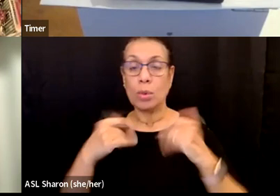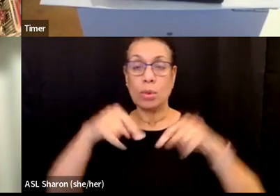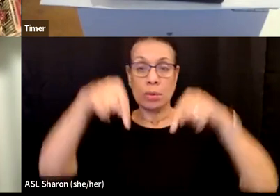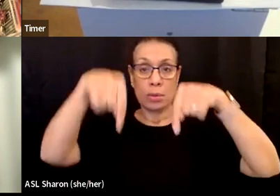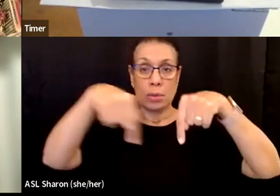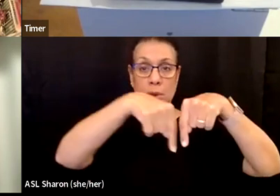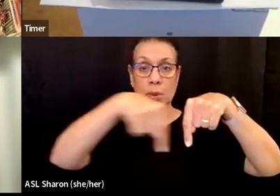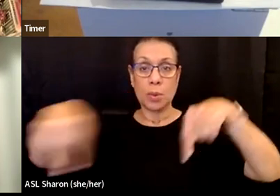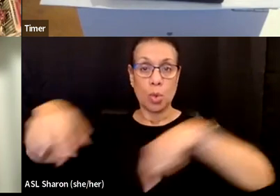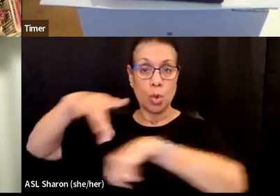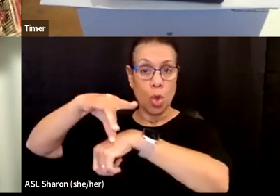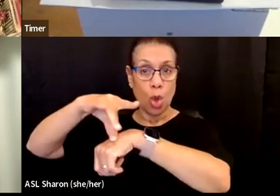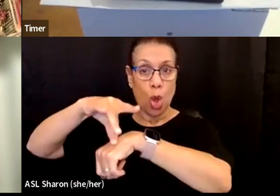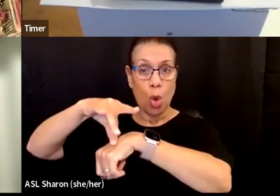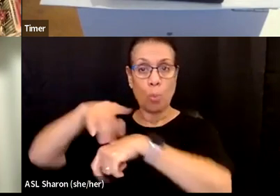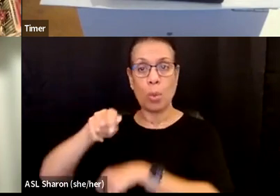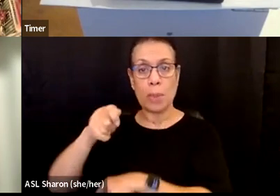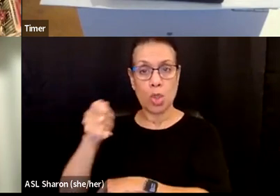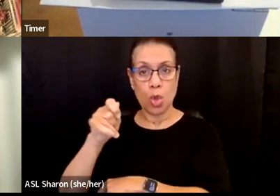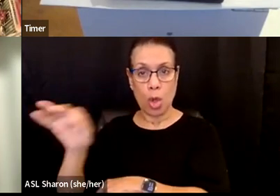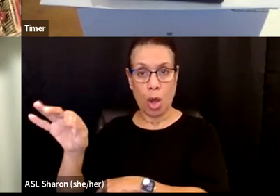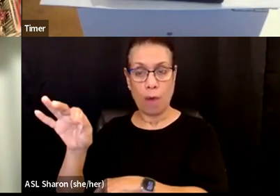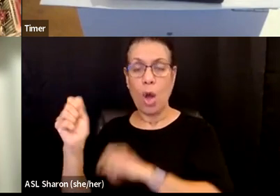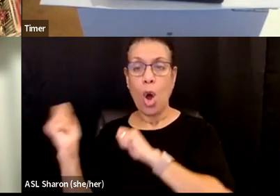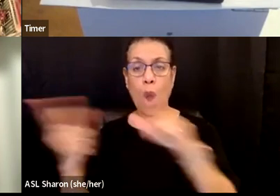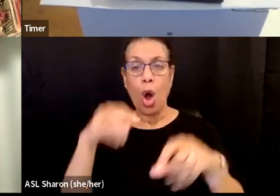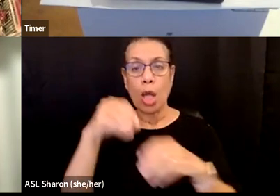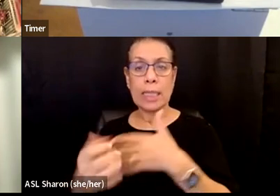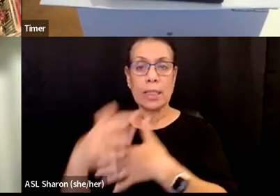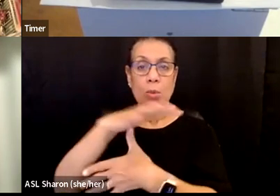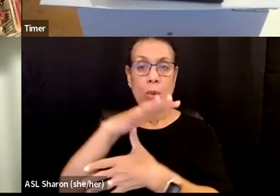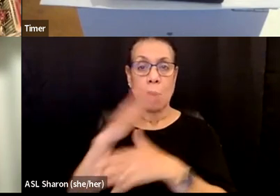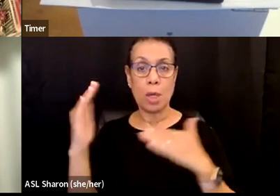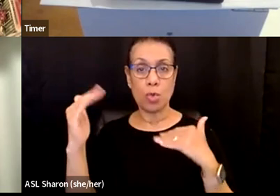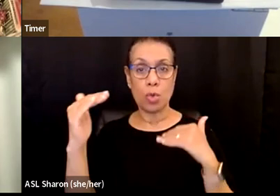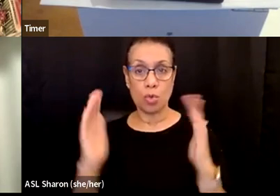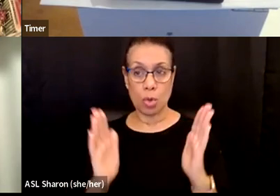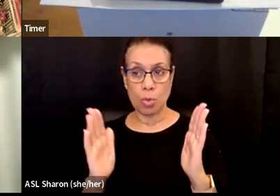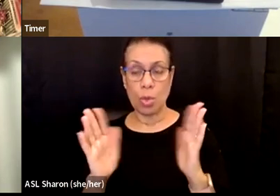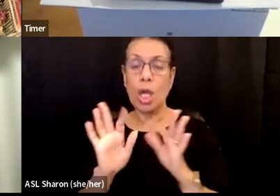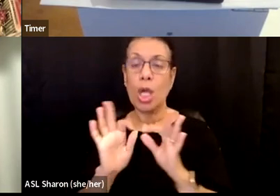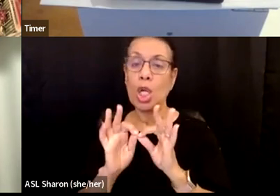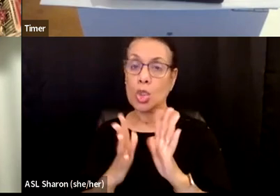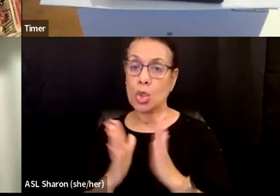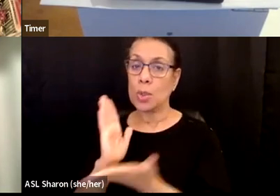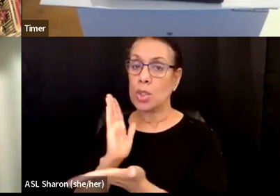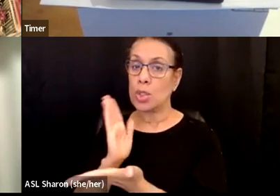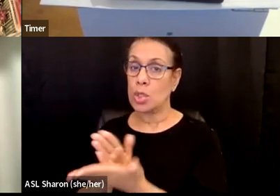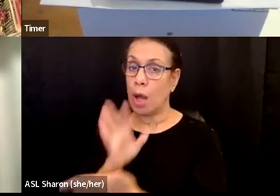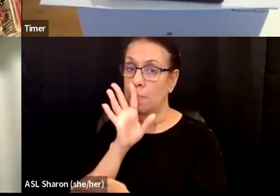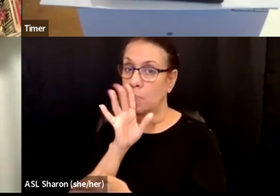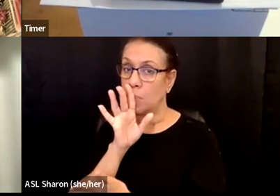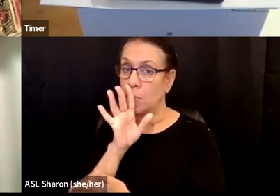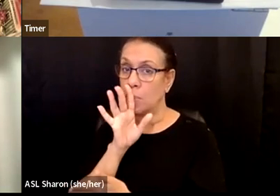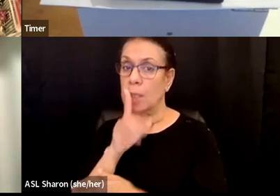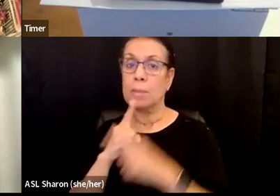icon interpreters and the public will all be in the main room interpreters please stop interpreting and mute